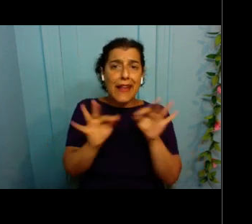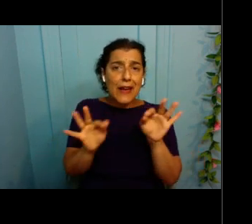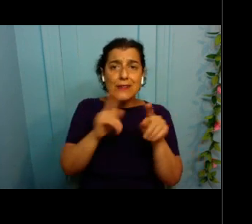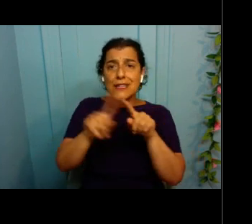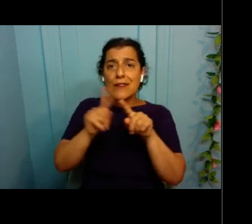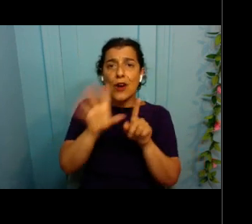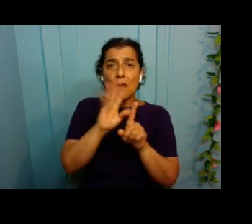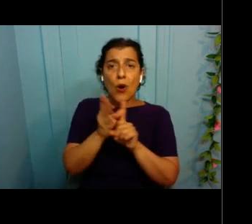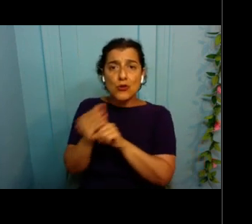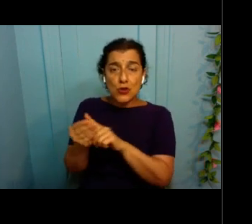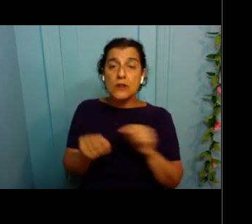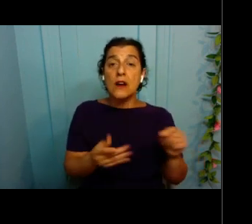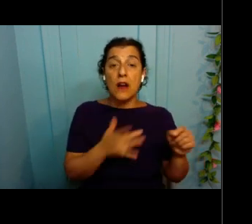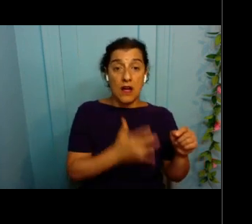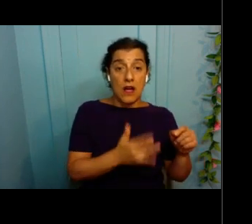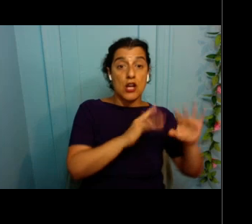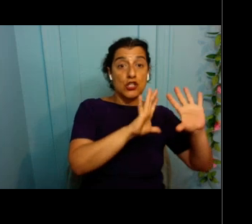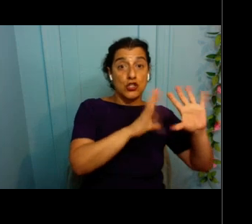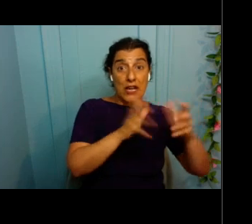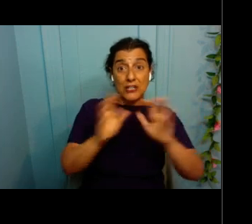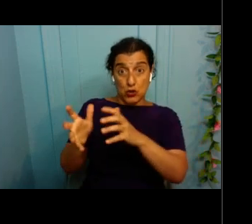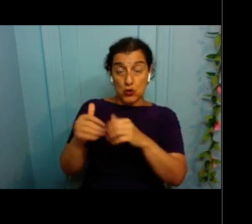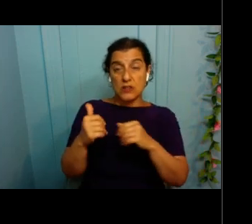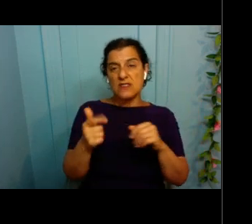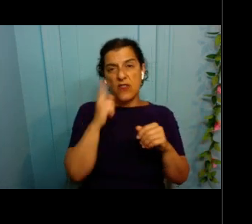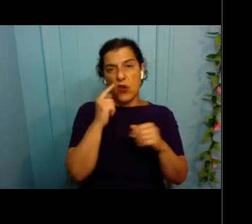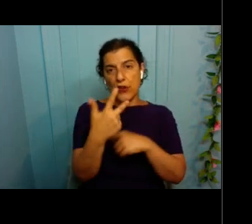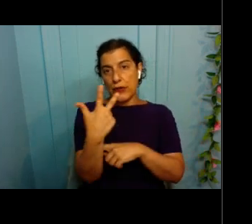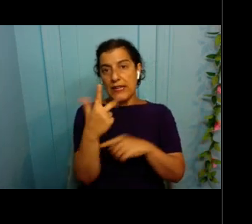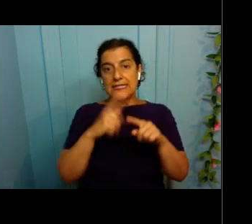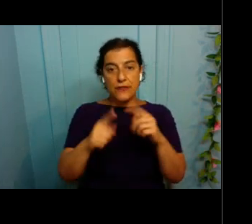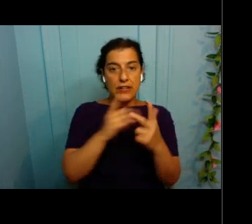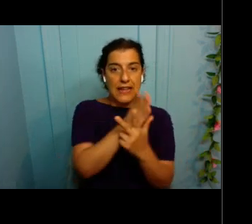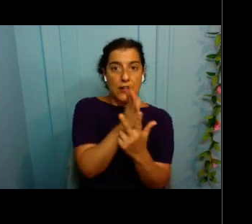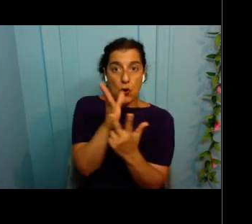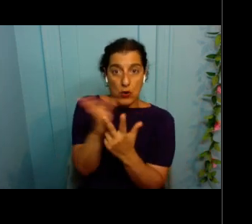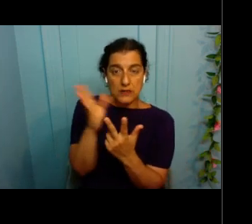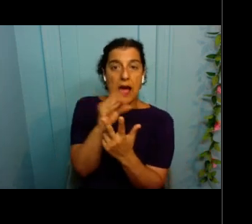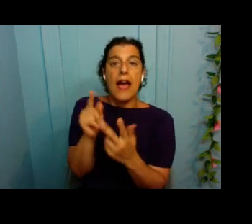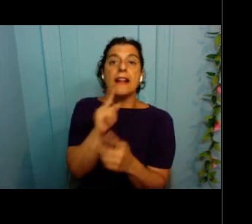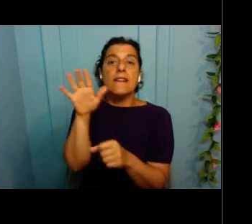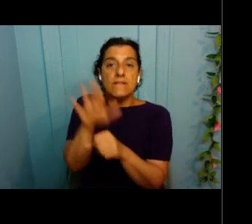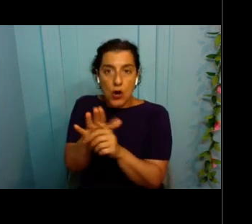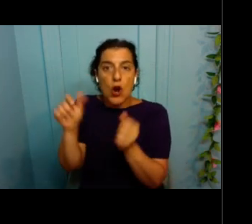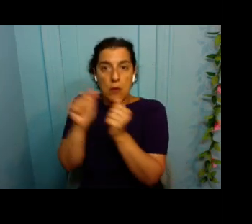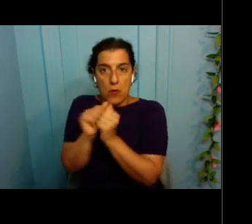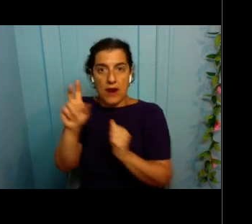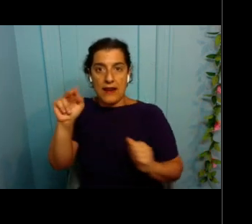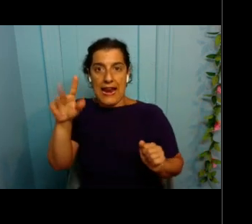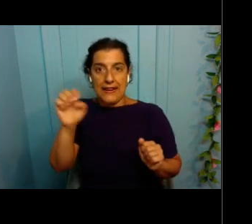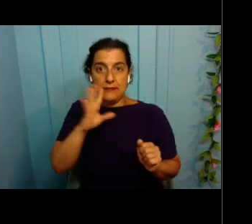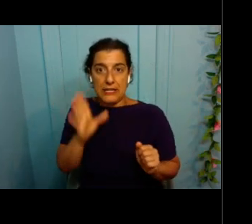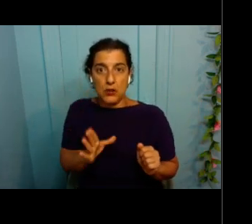categorized by gender across 3 different categories, and that we're going to confirm these with native speakers, make sure